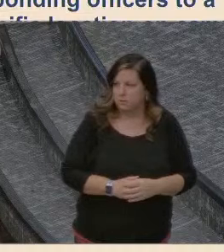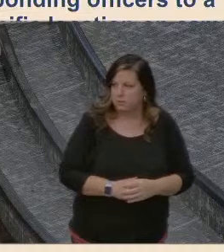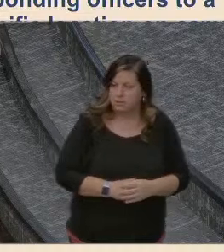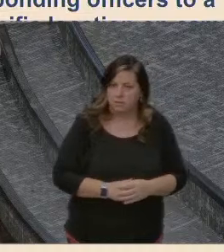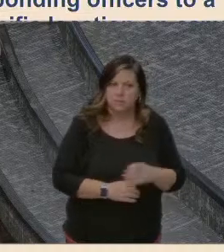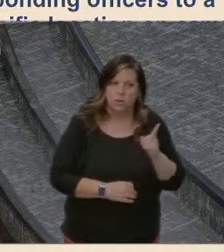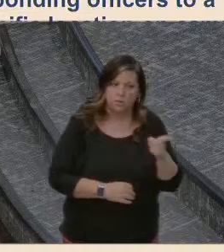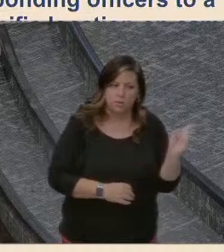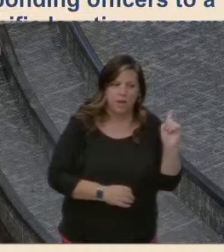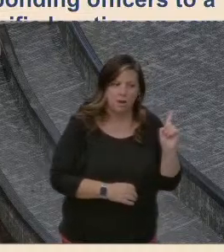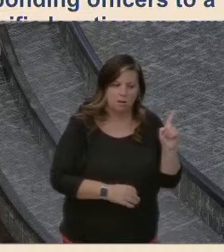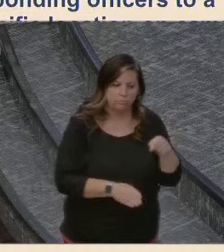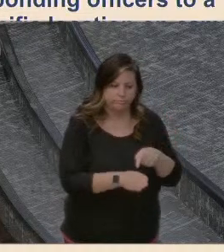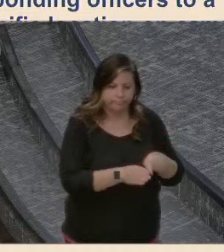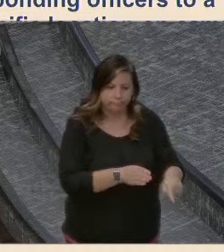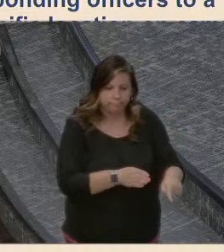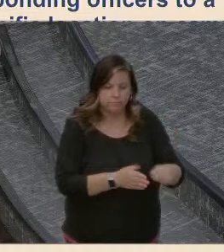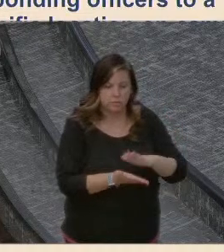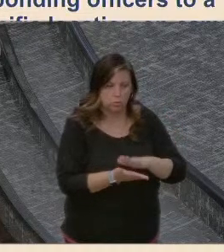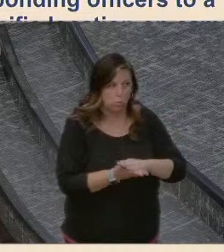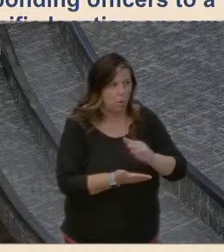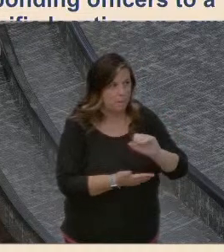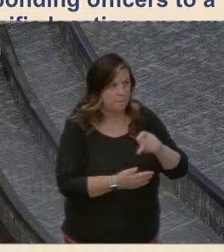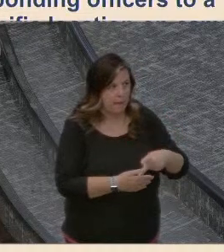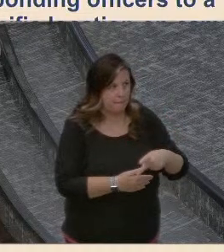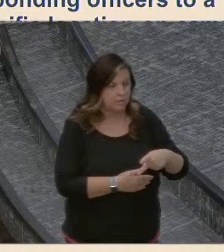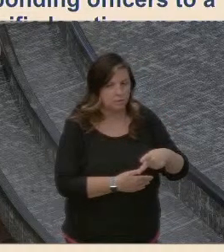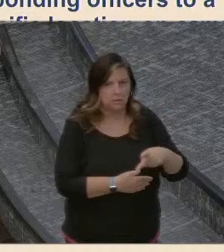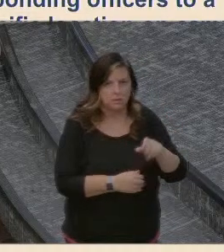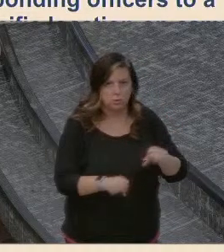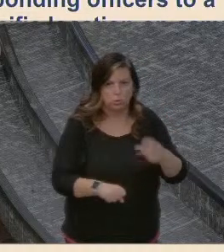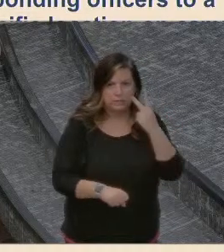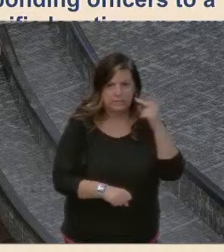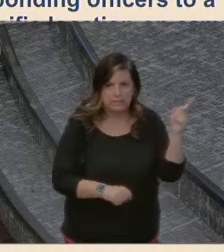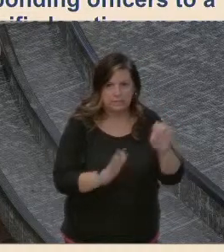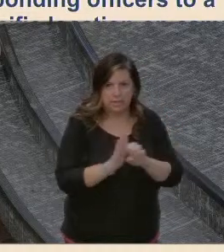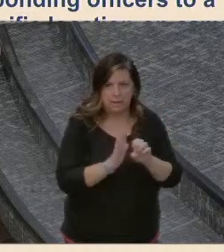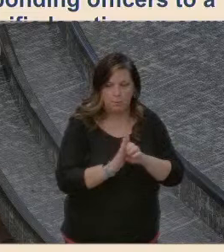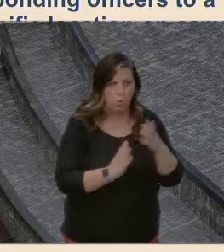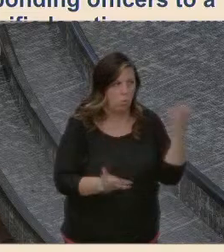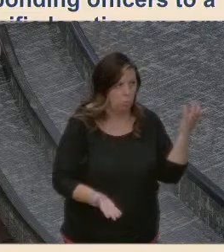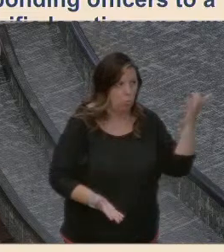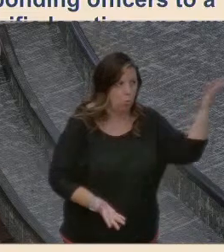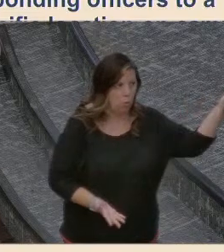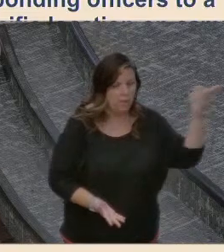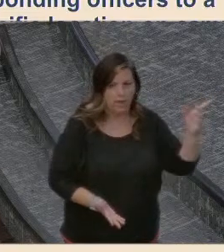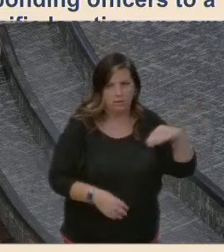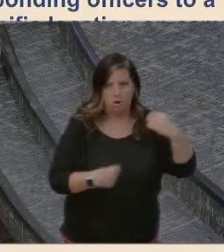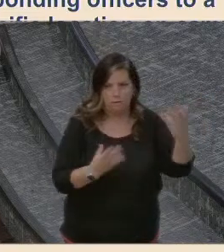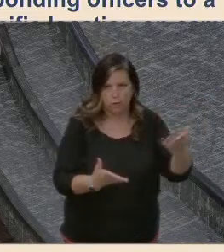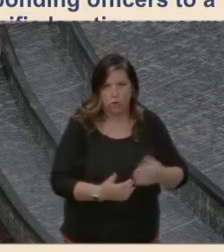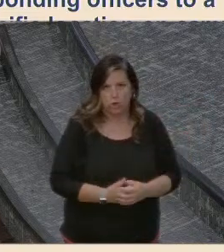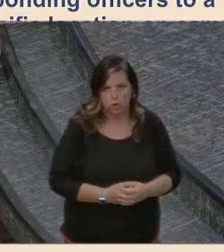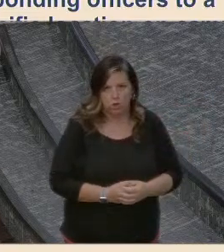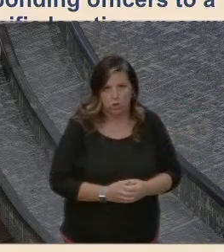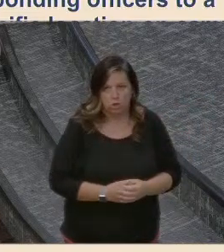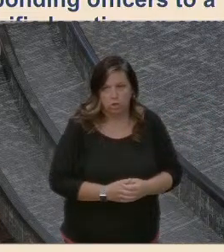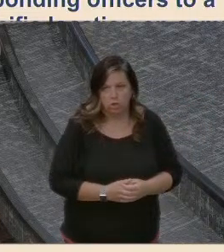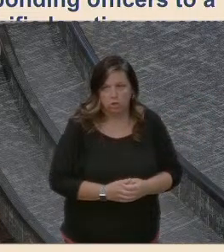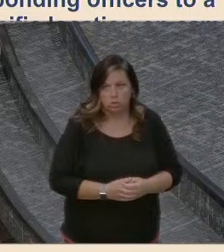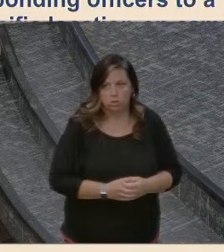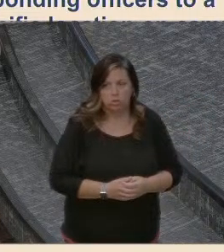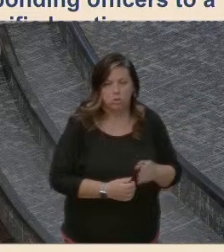And so on the screen is an example of what they offer. This is